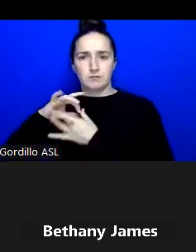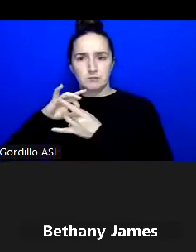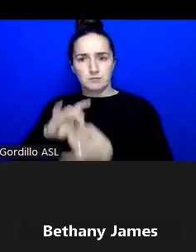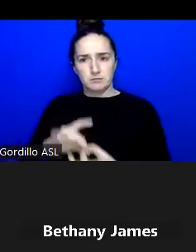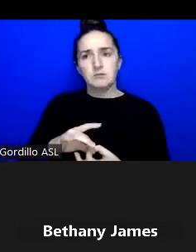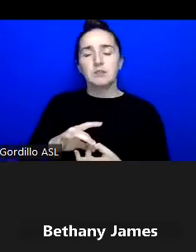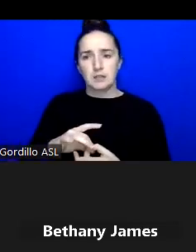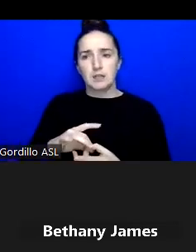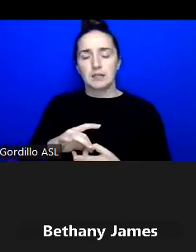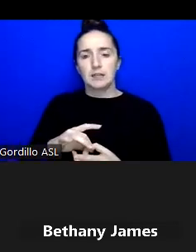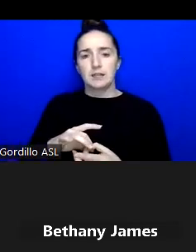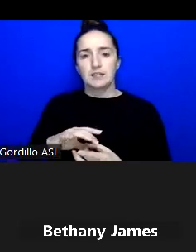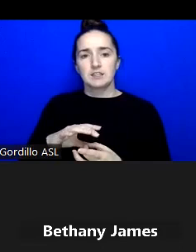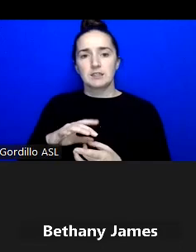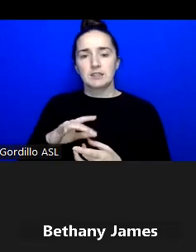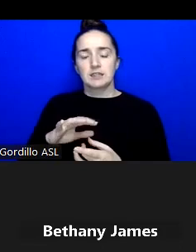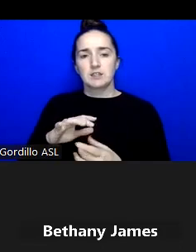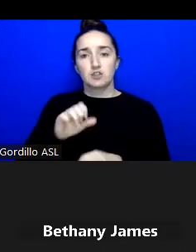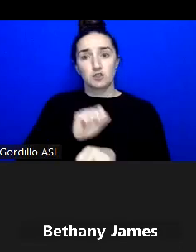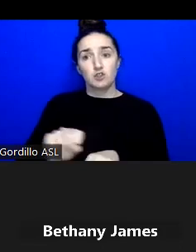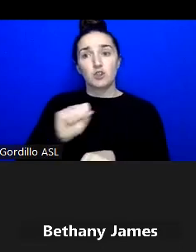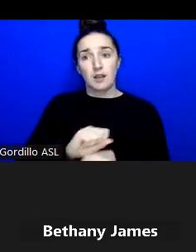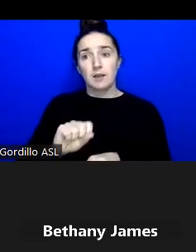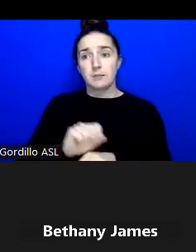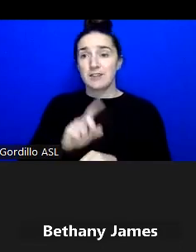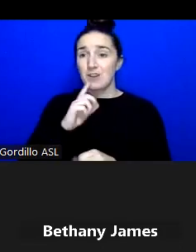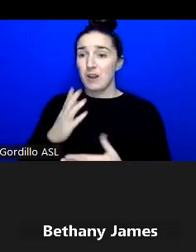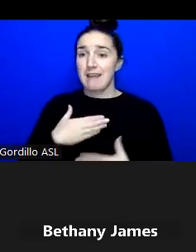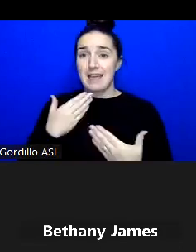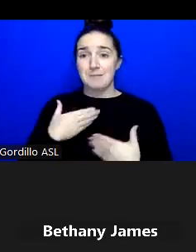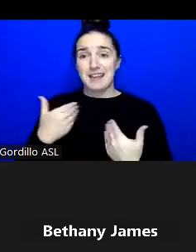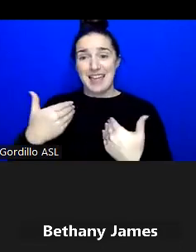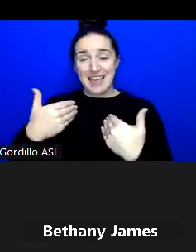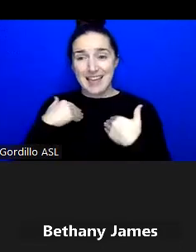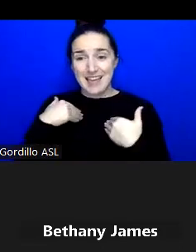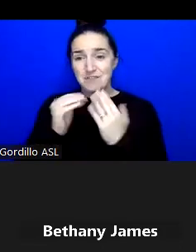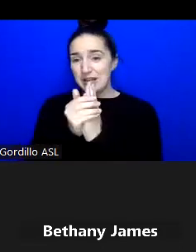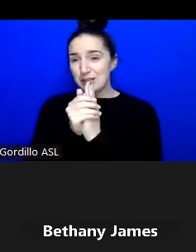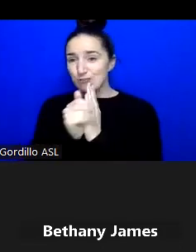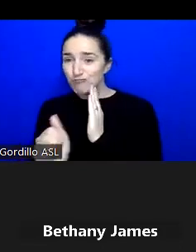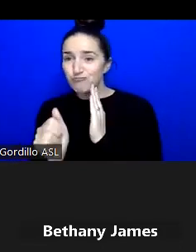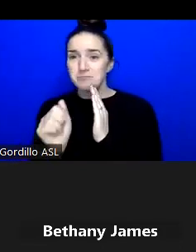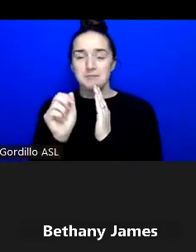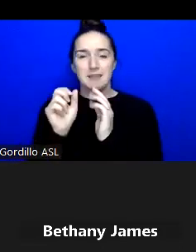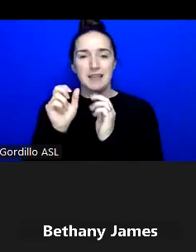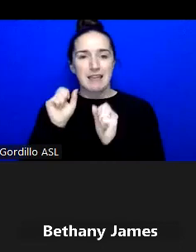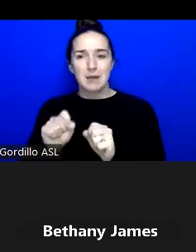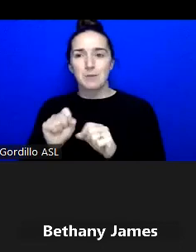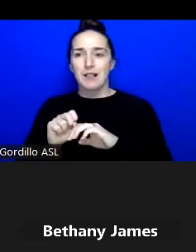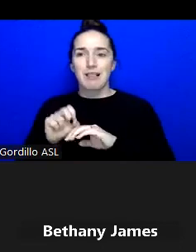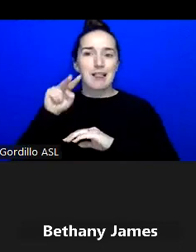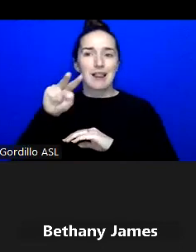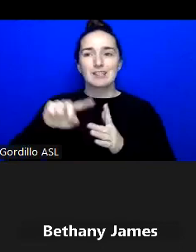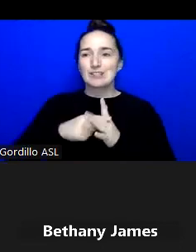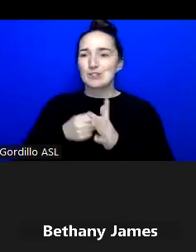civilian. And he was very happy to have that skill set to be able to kind of propel him into that career. But